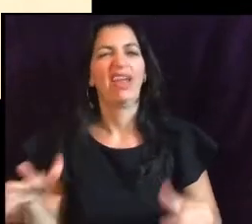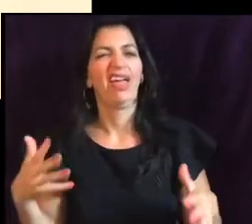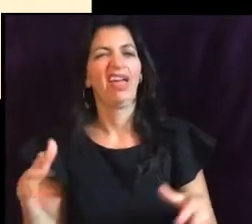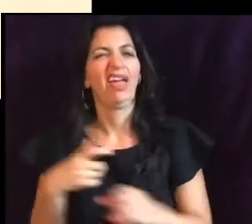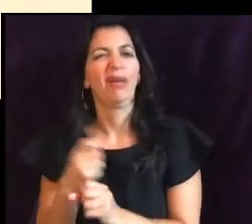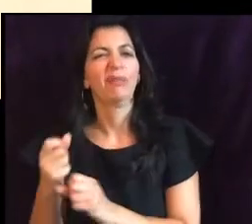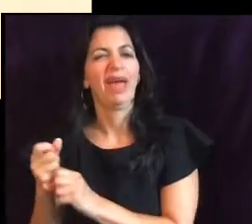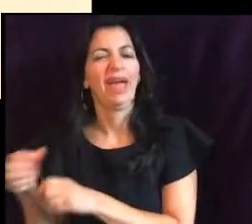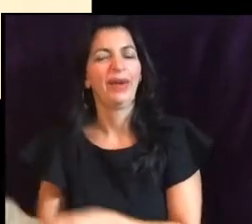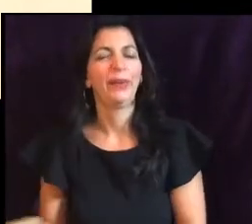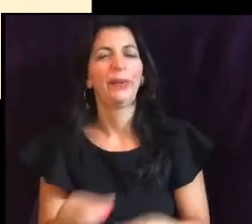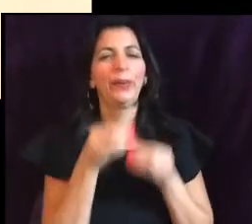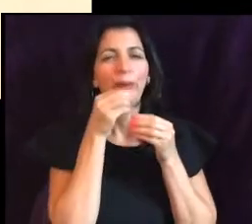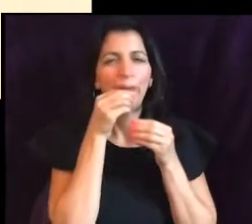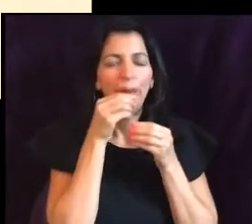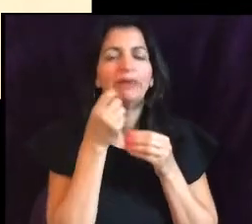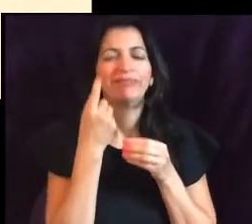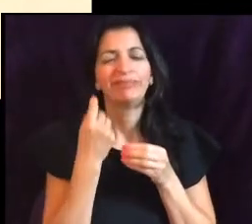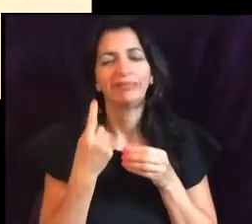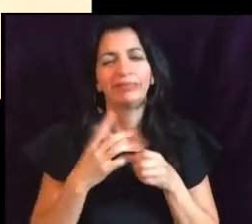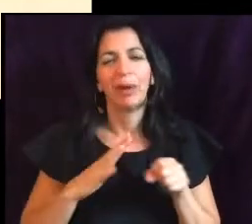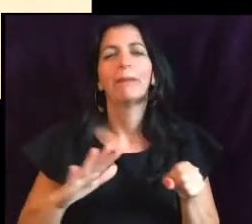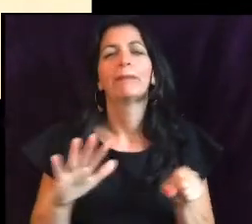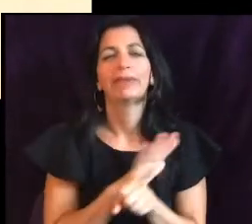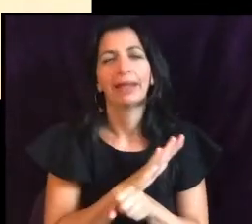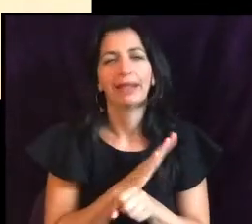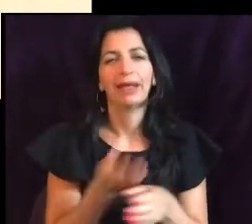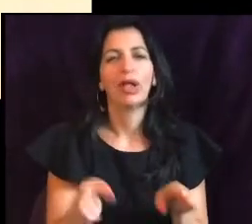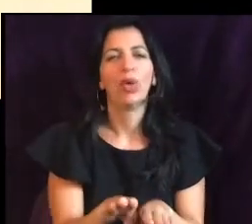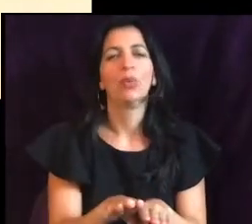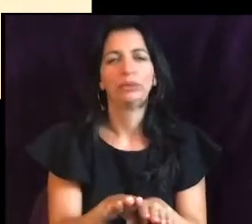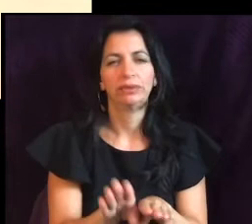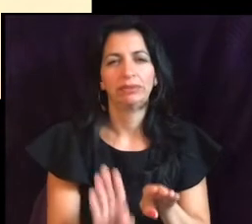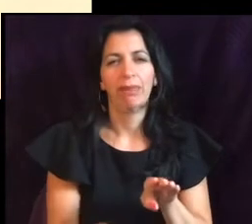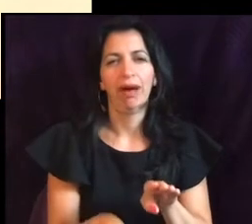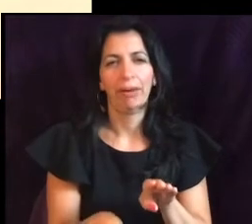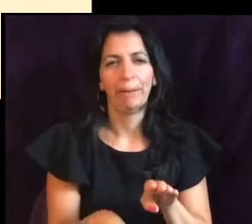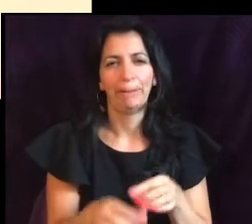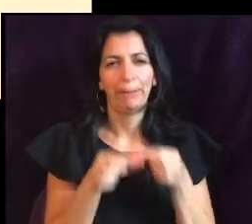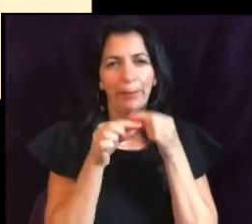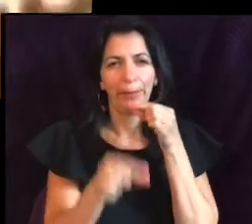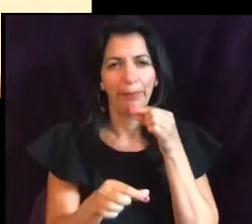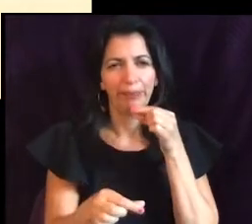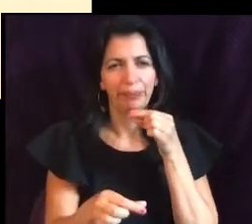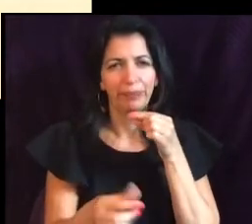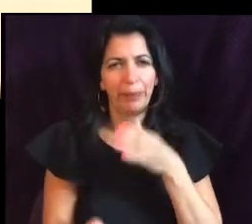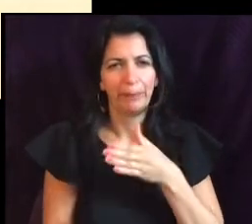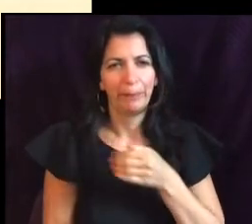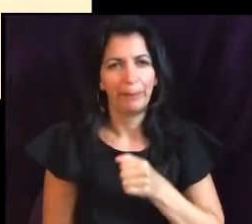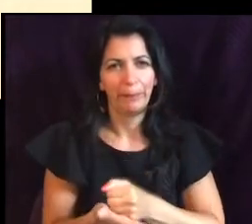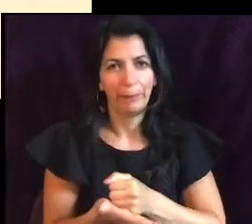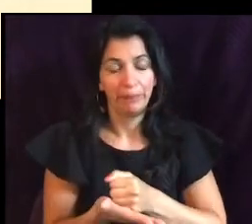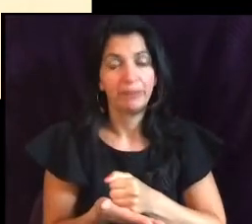that sounds when it's a completely closed tube. It's a whole tone. It's a full